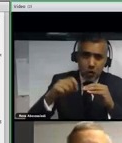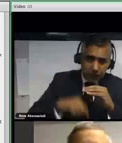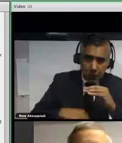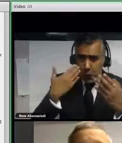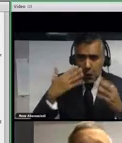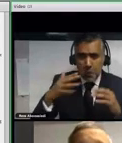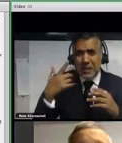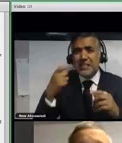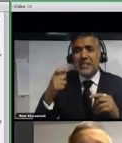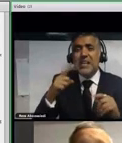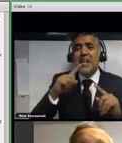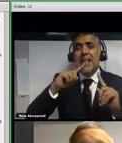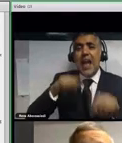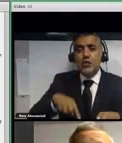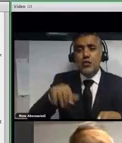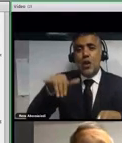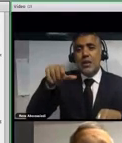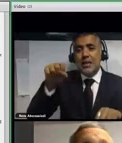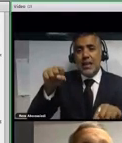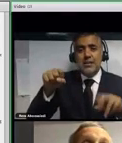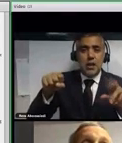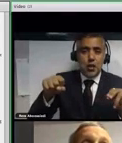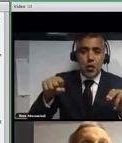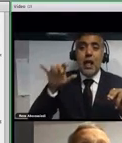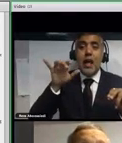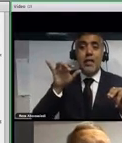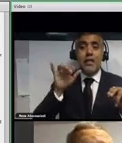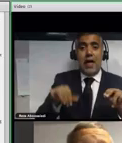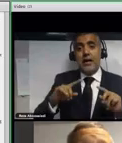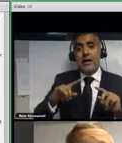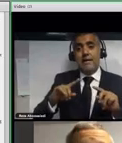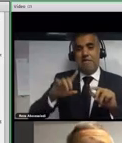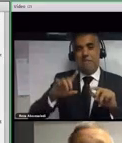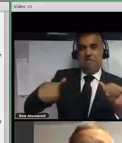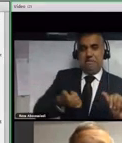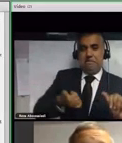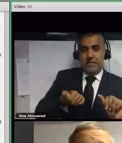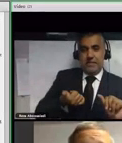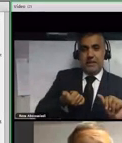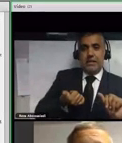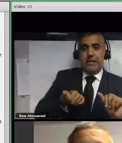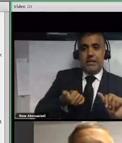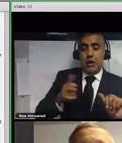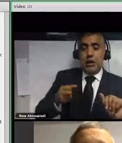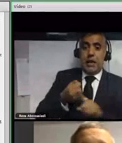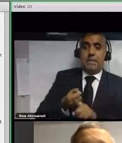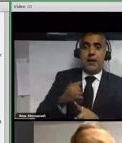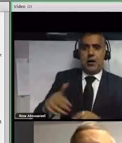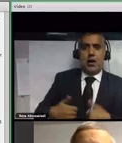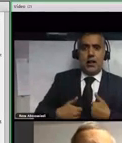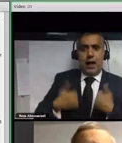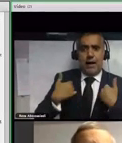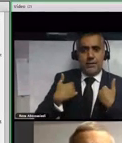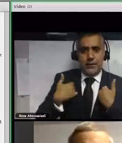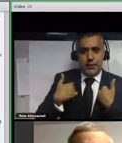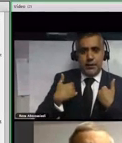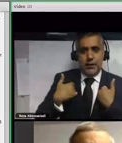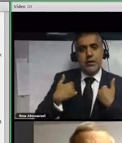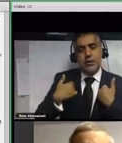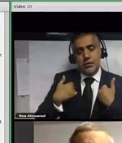significant difficulties. And that difference could have a very big difference in the impact on their lives. So it's, as I said, there's